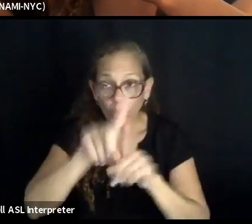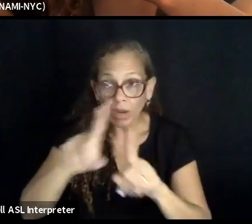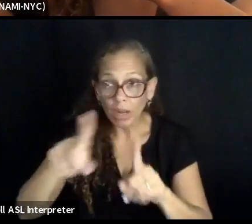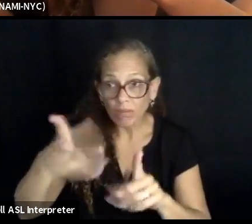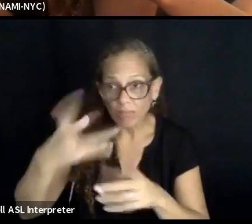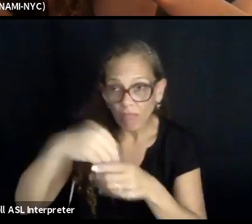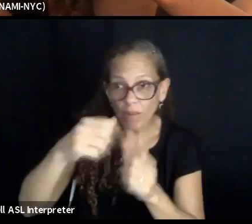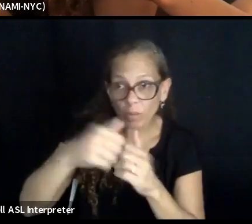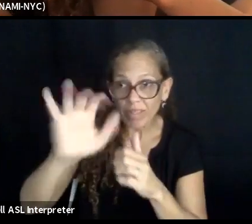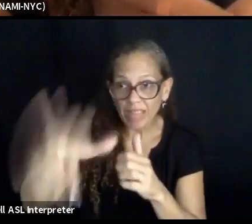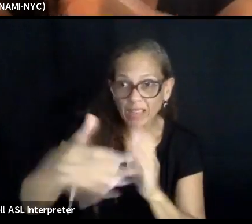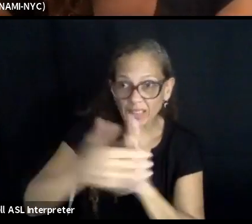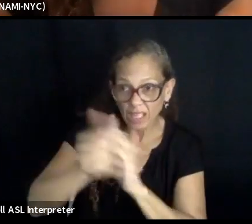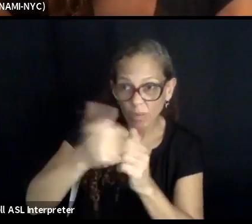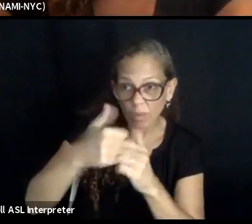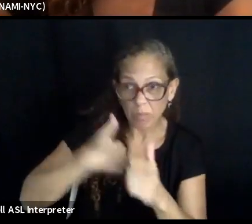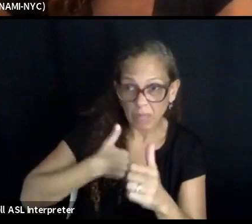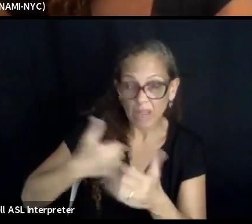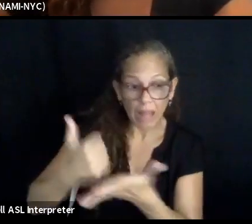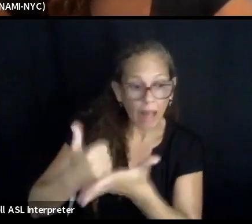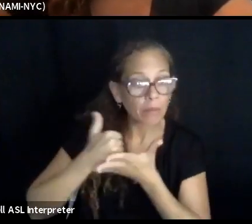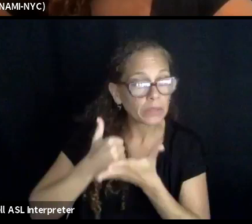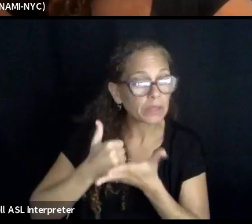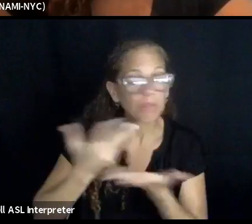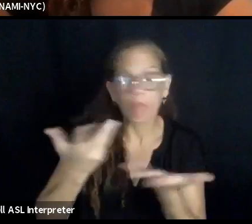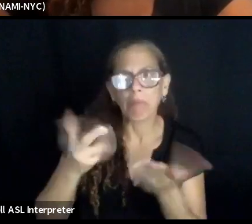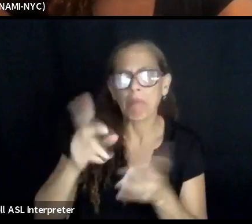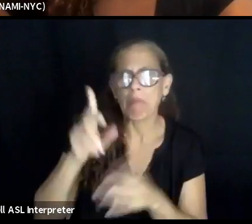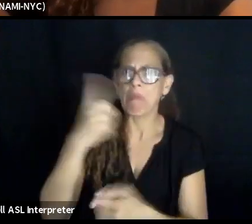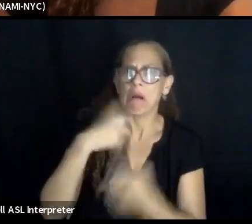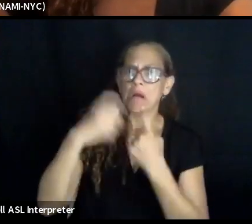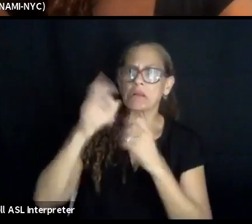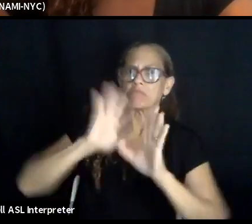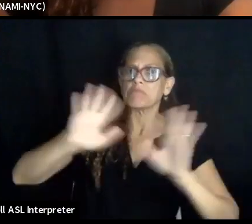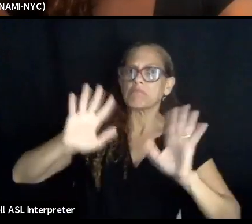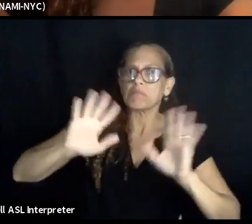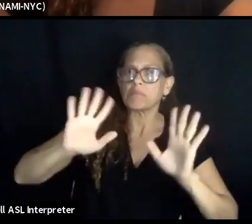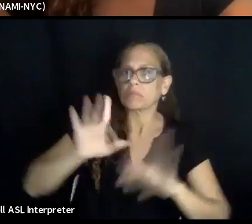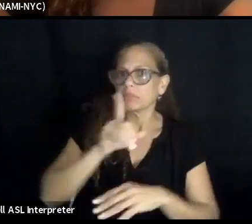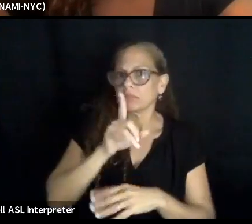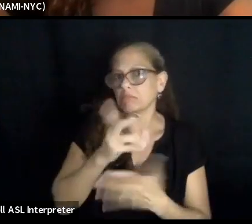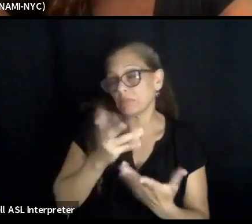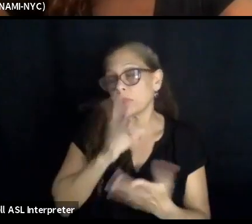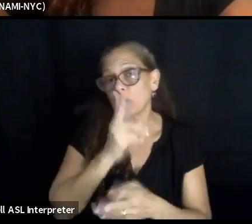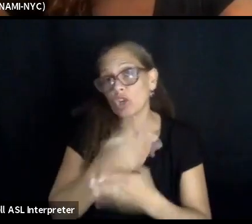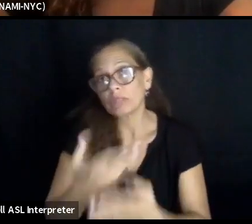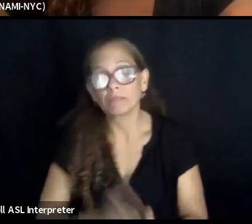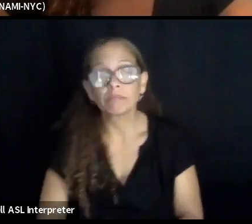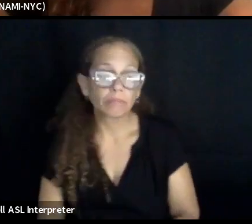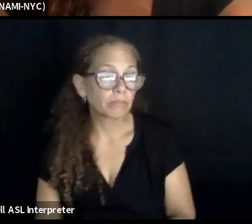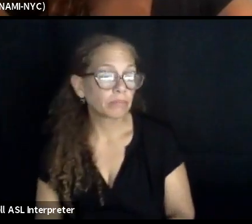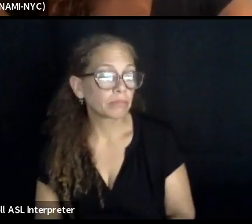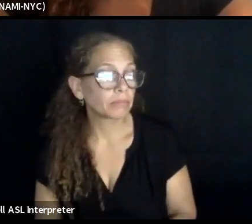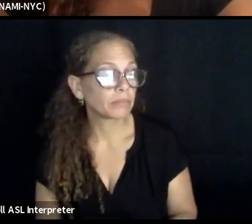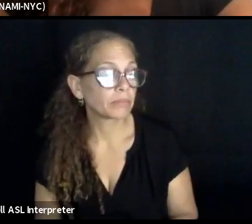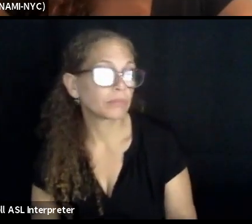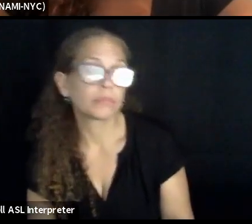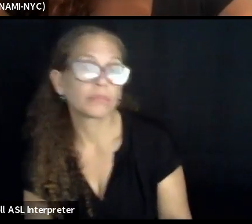in that and support you in it. No questions asked, I think can be extremely useful.